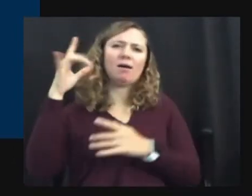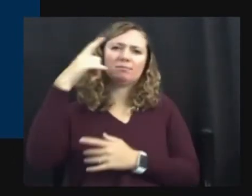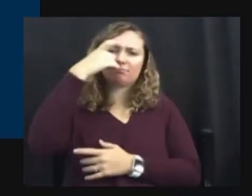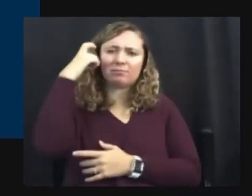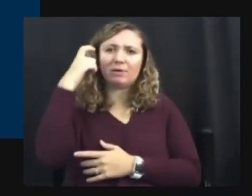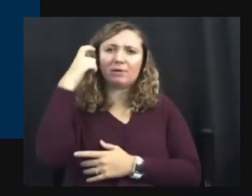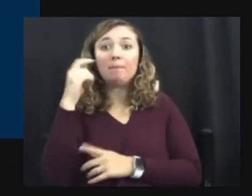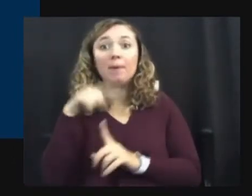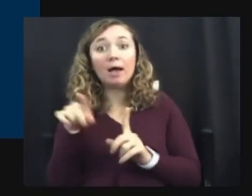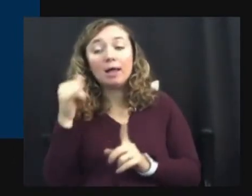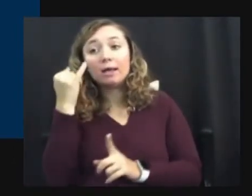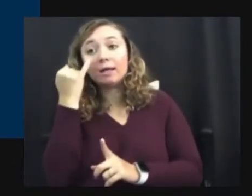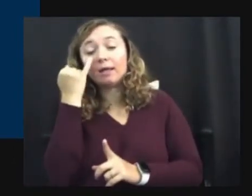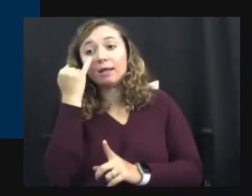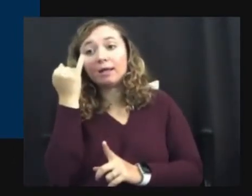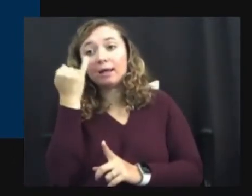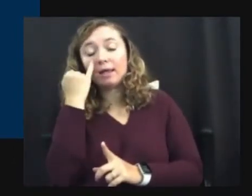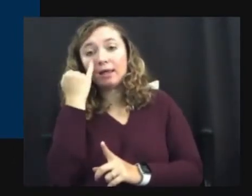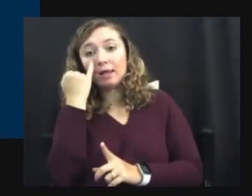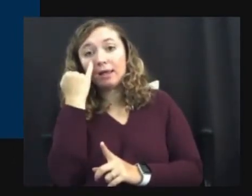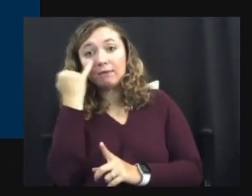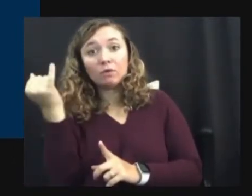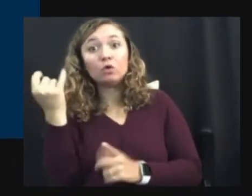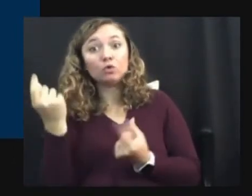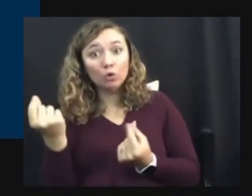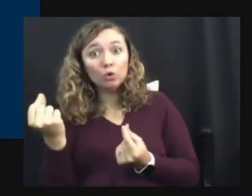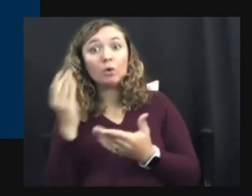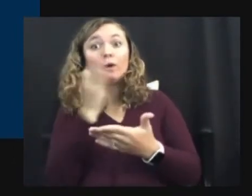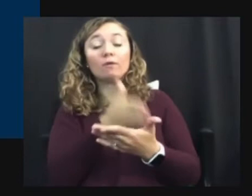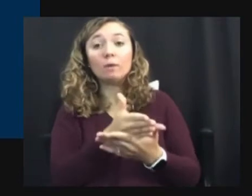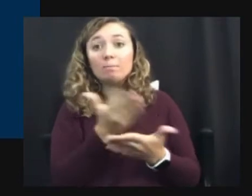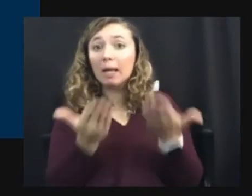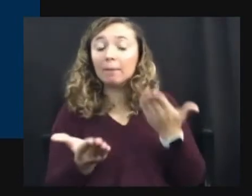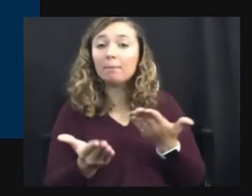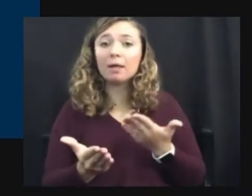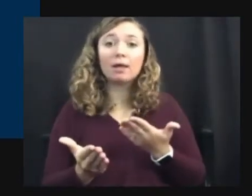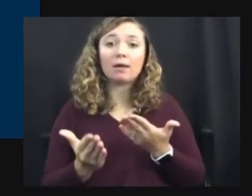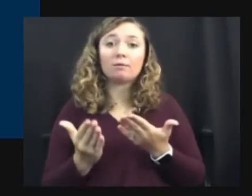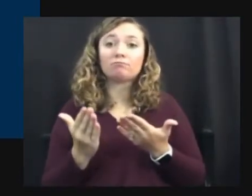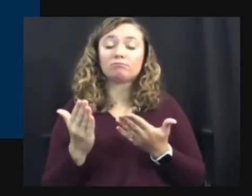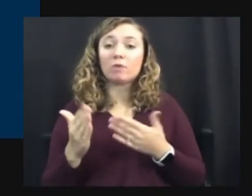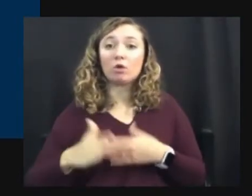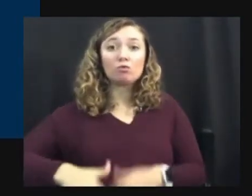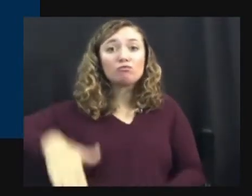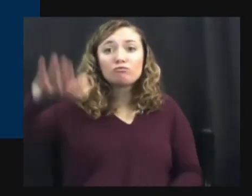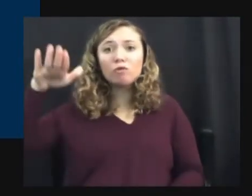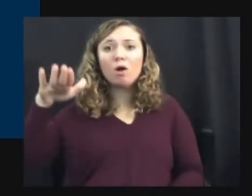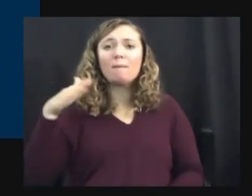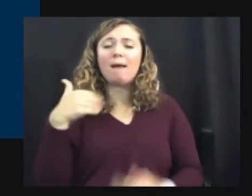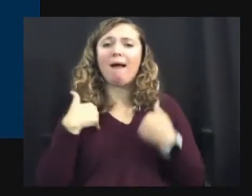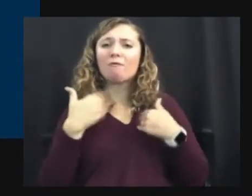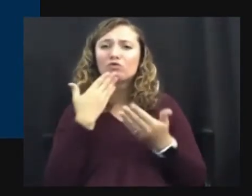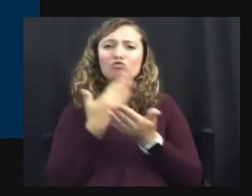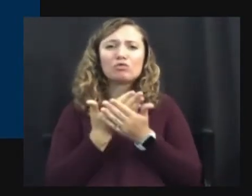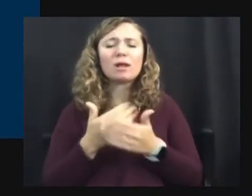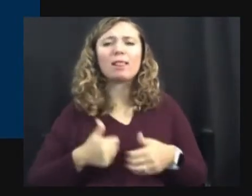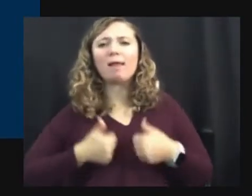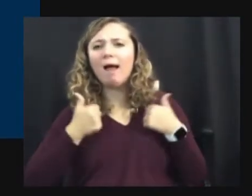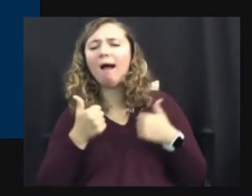child might one day be independent and have a great life and have friends and be able to